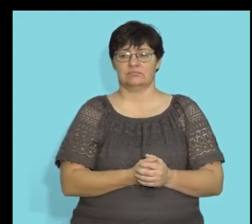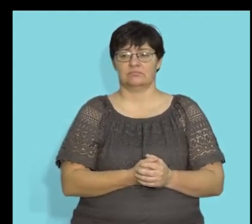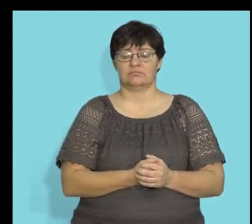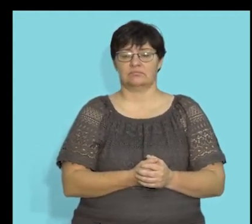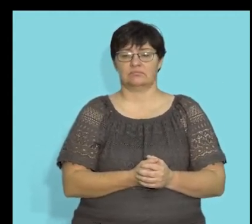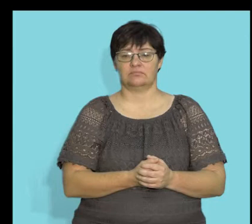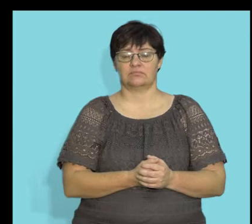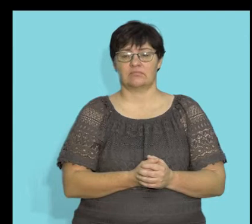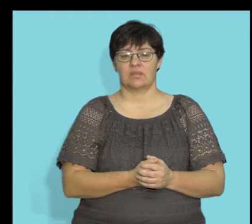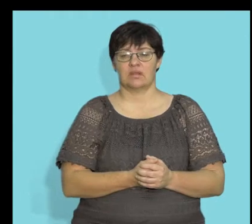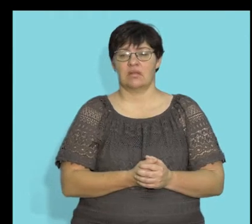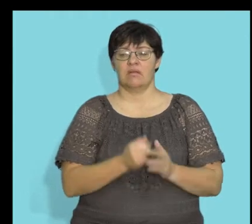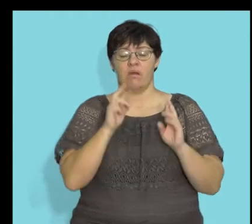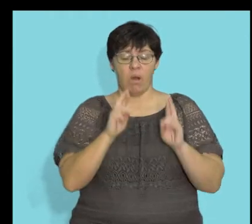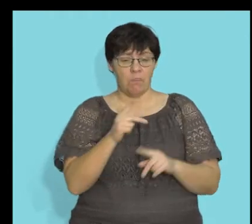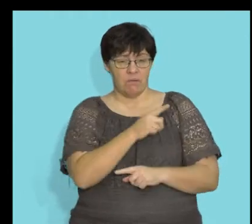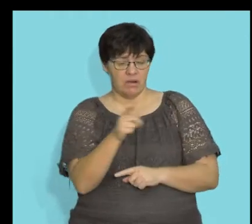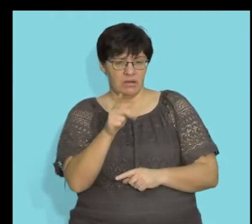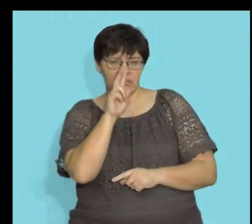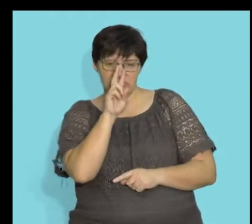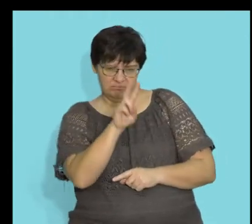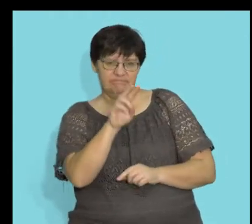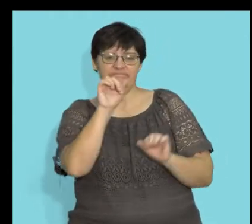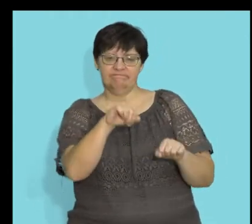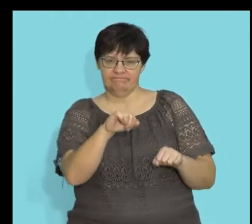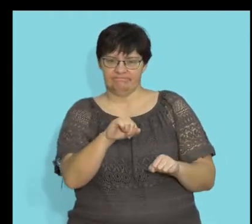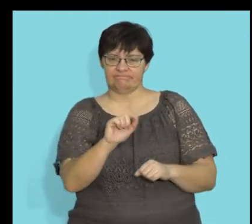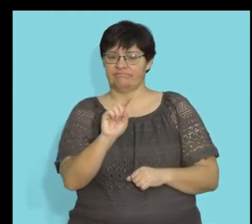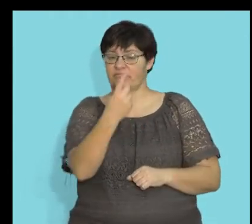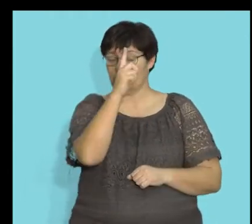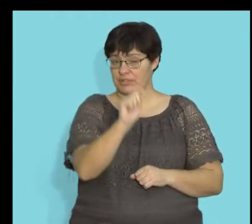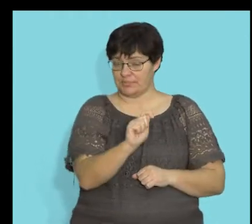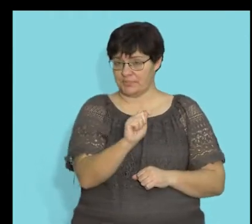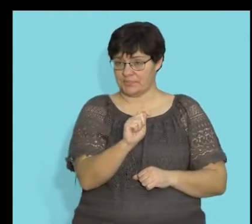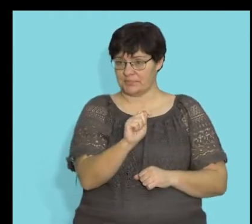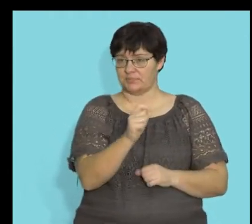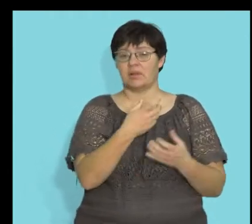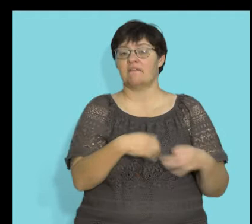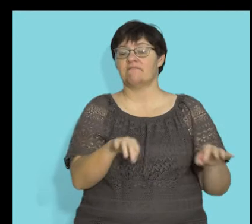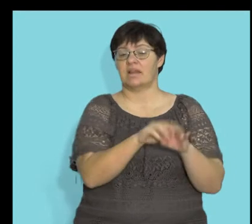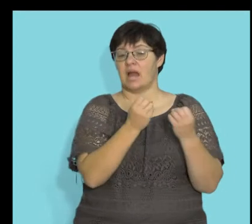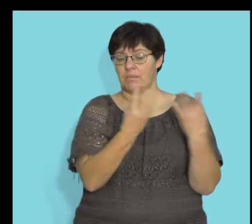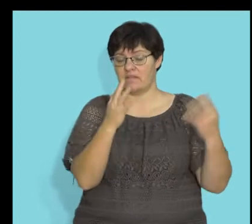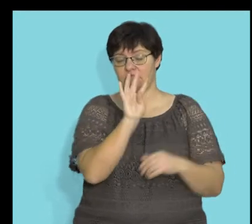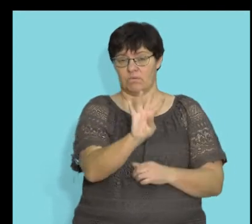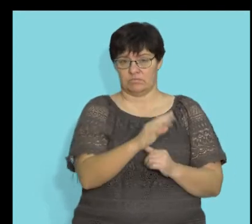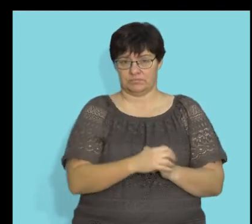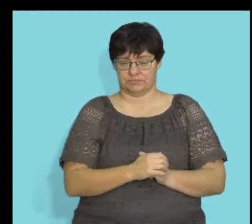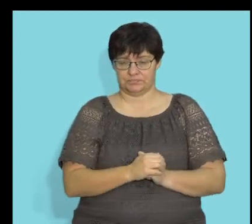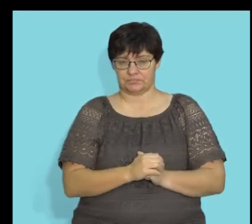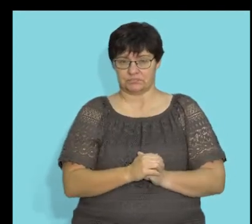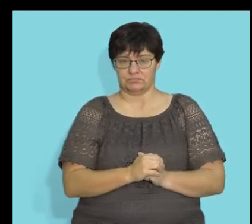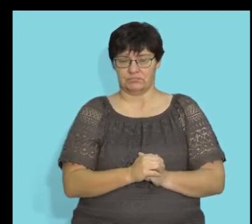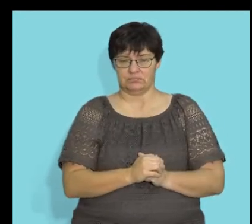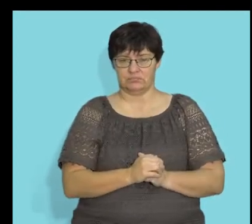Cool. So I'm hoping that everyone will agree with me that the first term has a value of 4. So that means